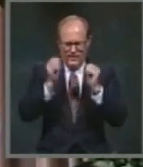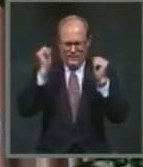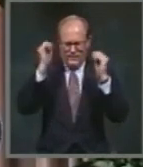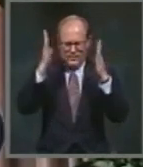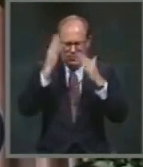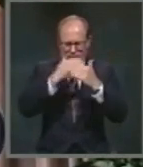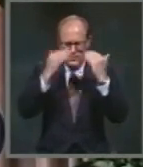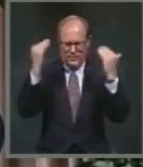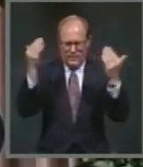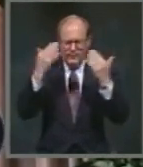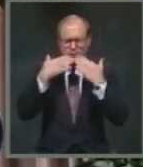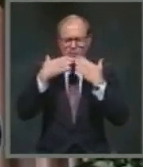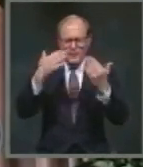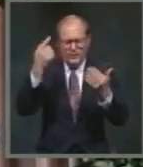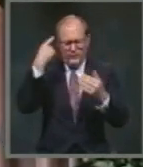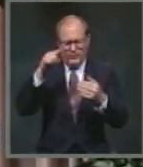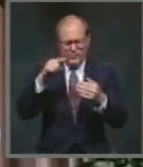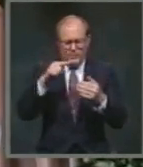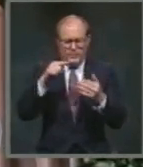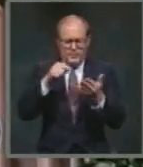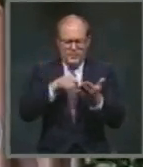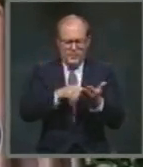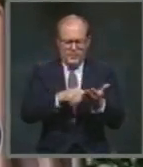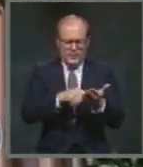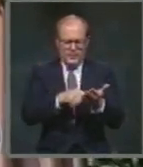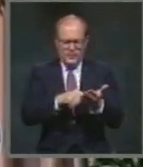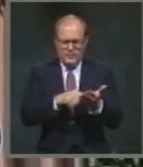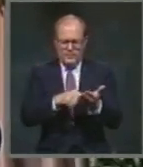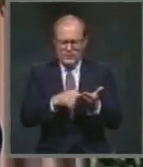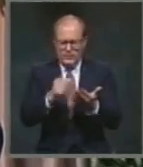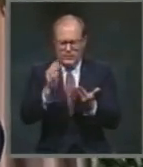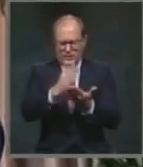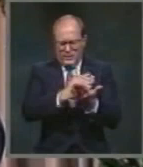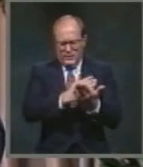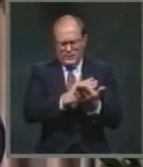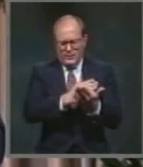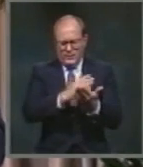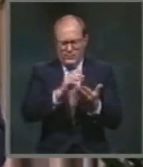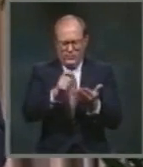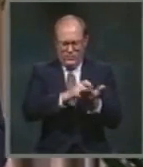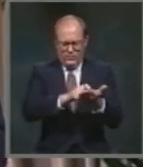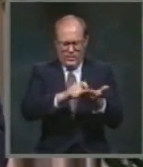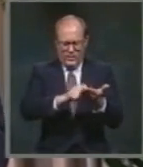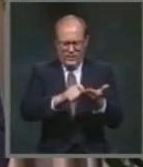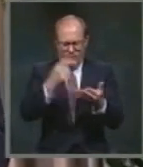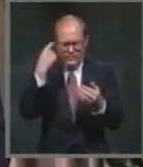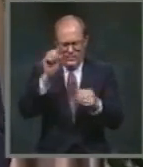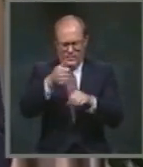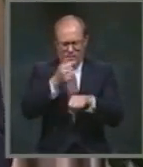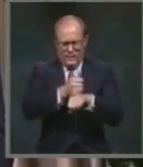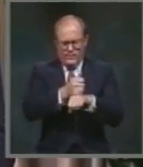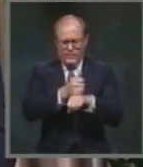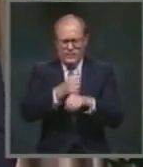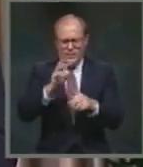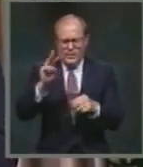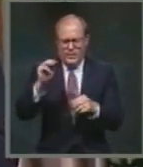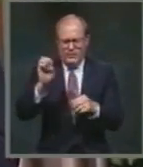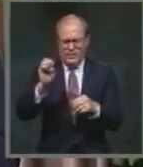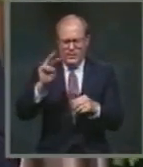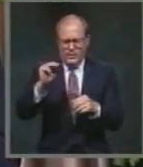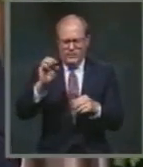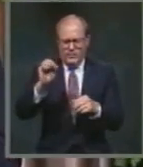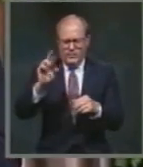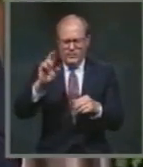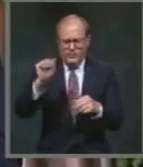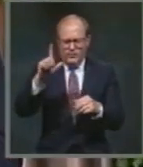Father in heaven, we're grateful to you for this account of the institution of the memorial for Jesus, the one that he made